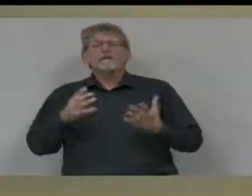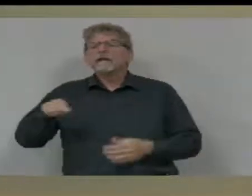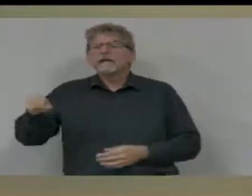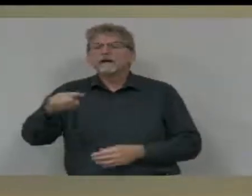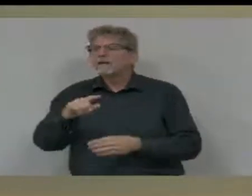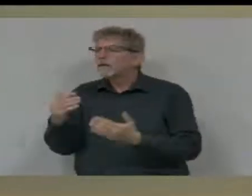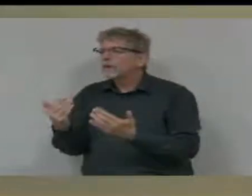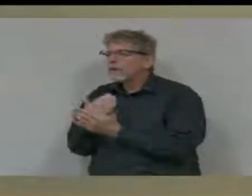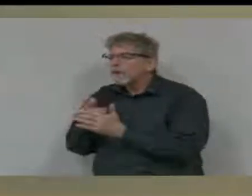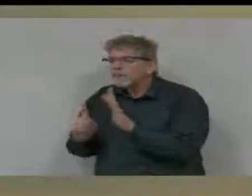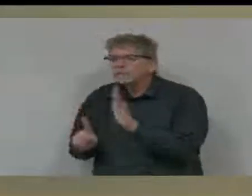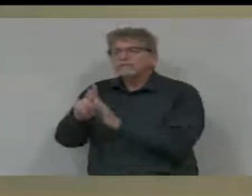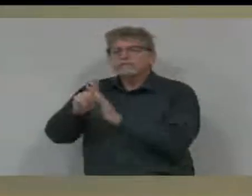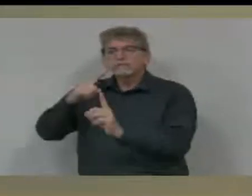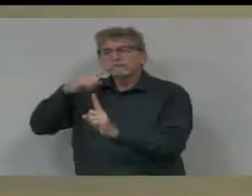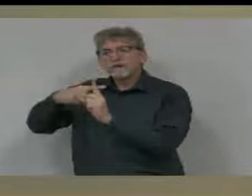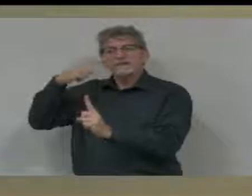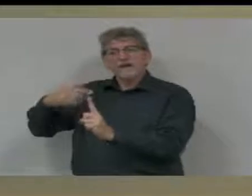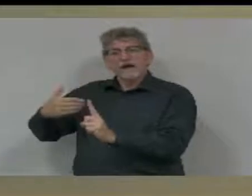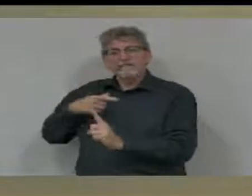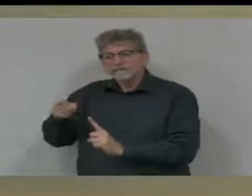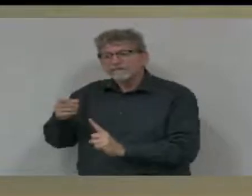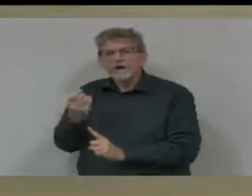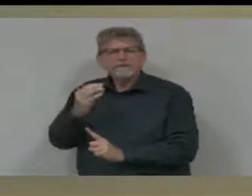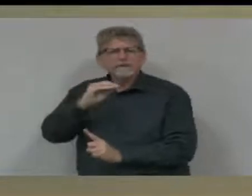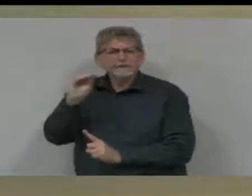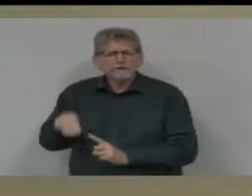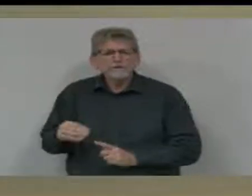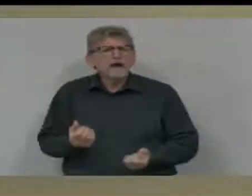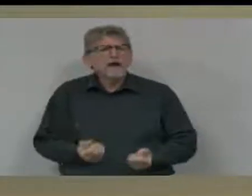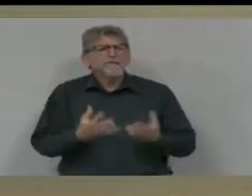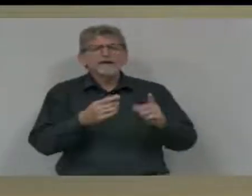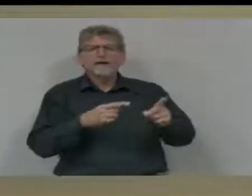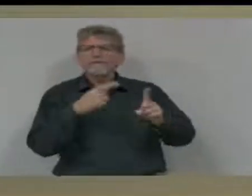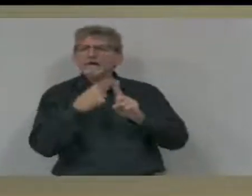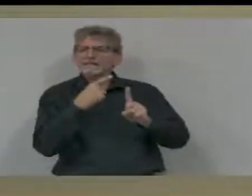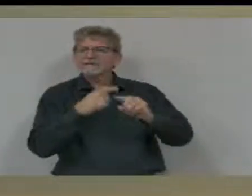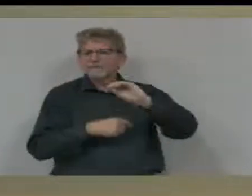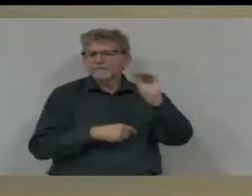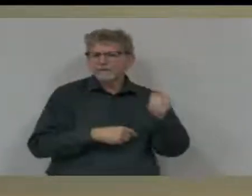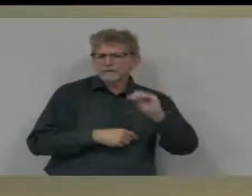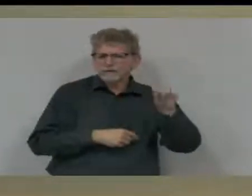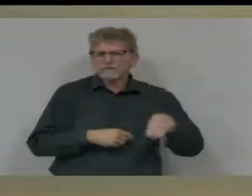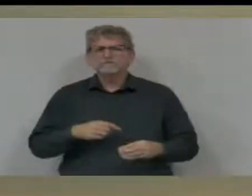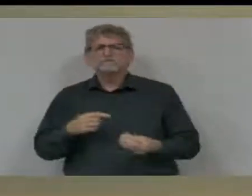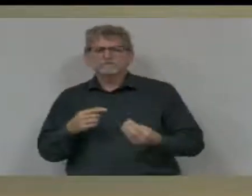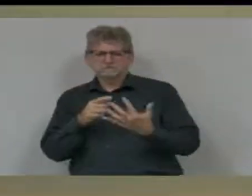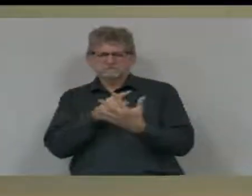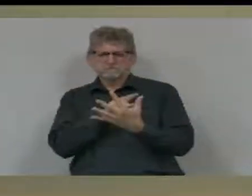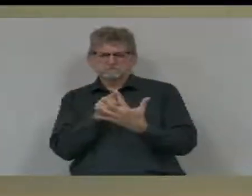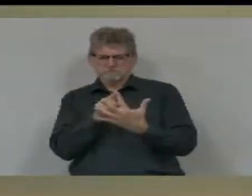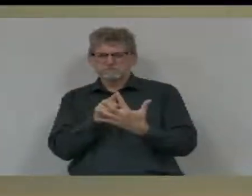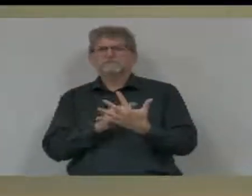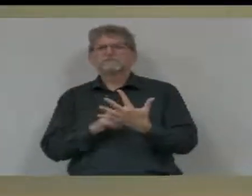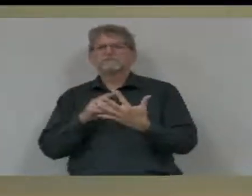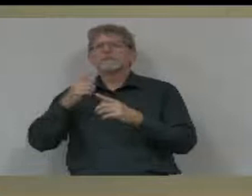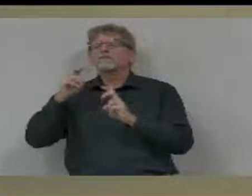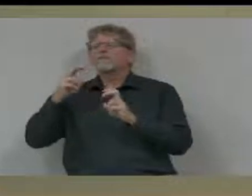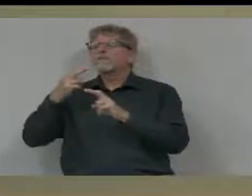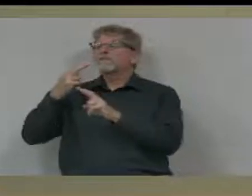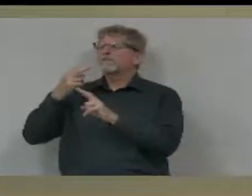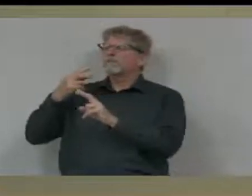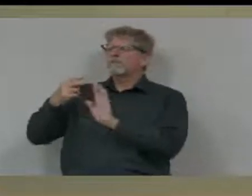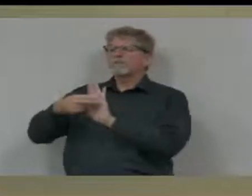cases, the percentage of COVID-19 tests that are positive, this is also known as the percent positivity, the number of